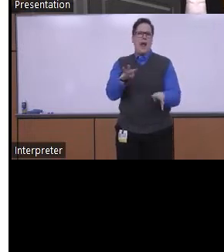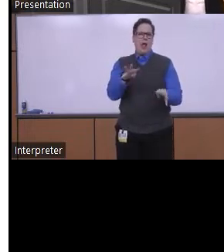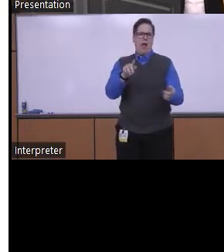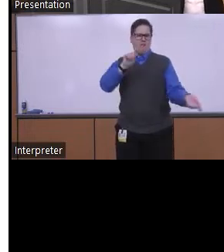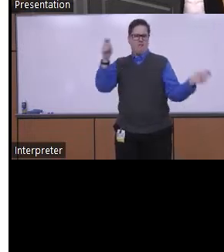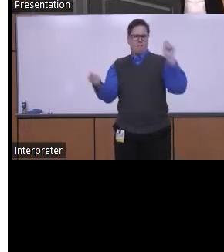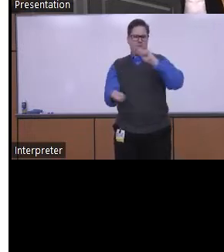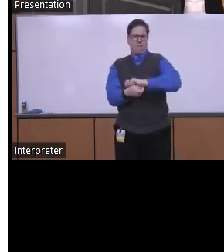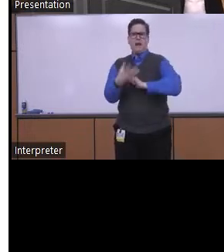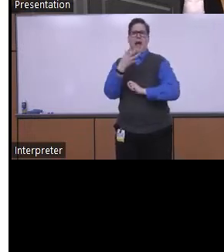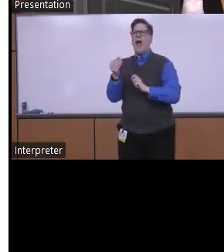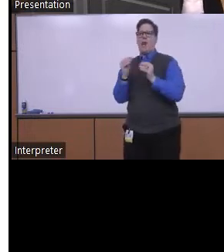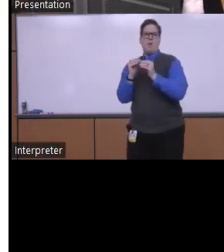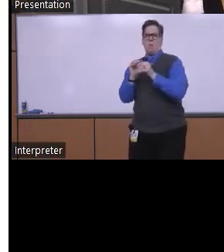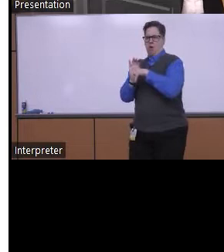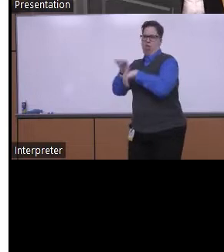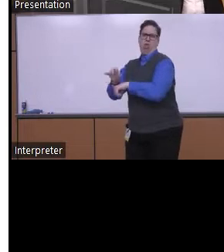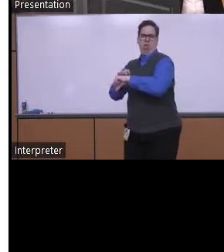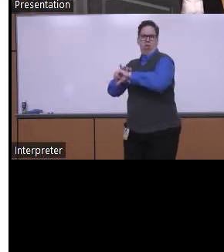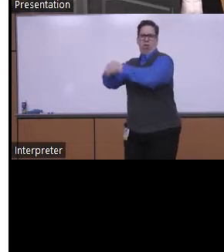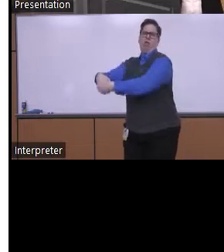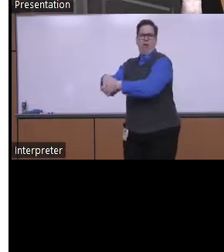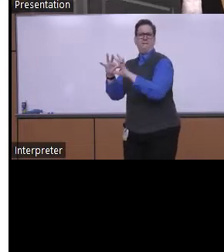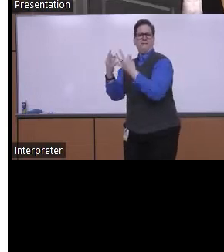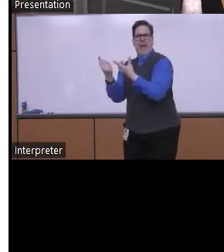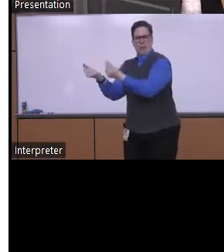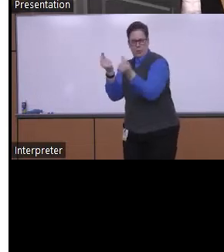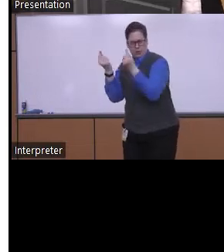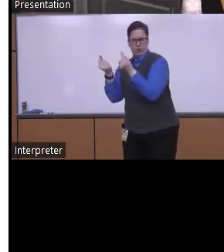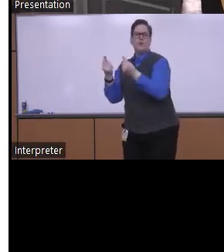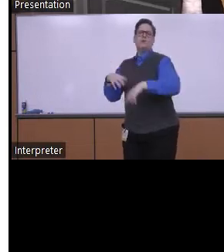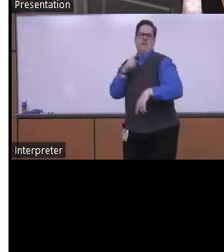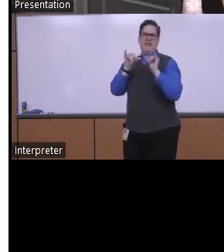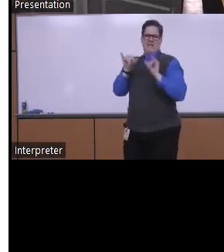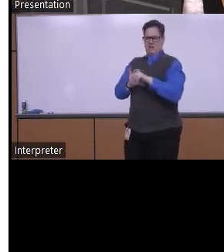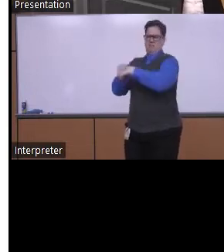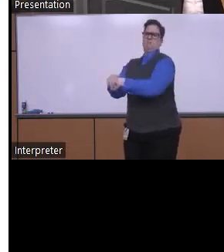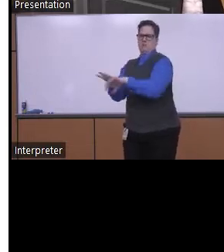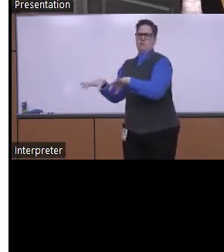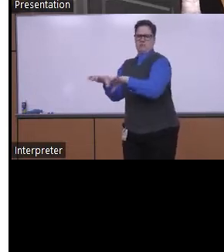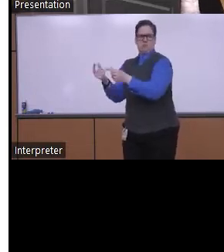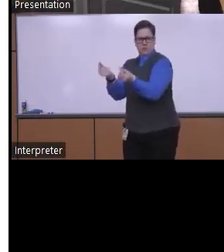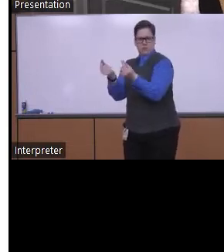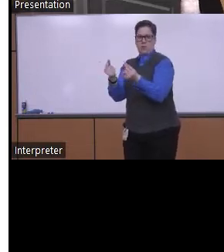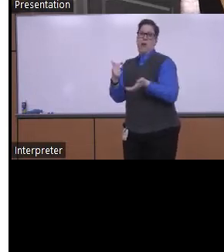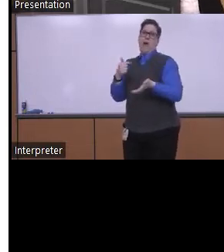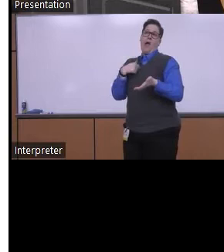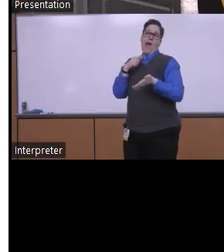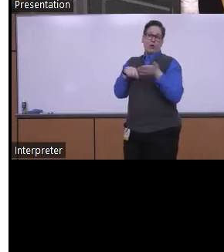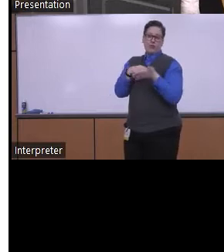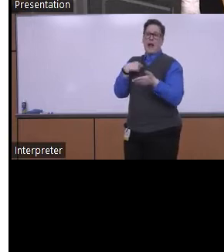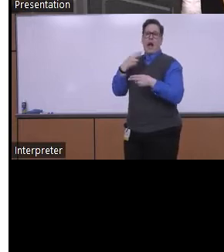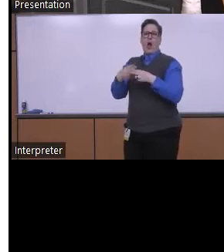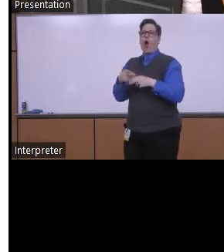concurrent expansion in coercive interventions into families by the child welfare system, which critics, as myself, refer to as